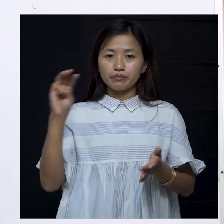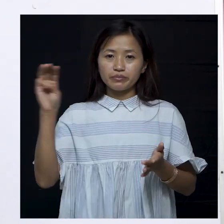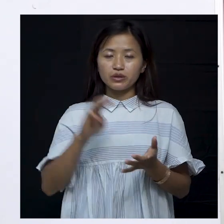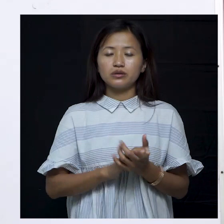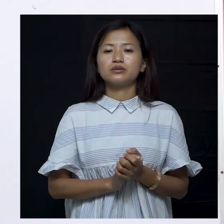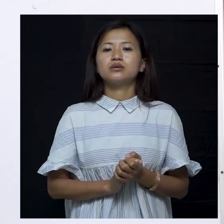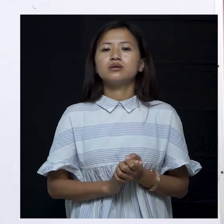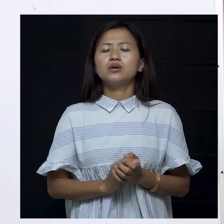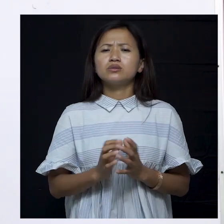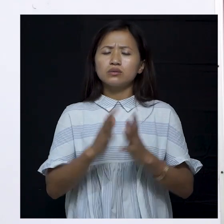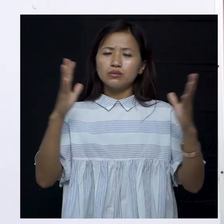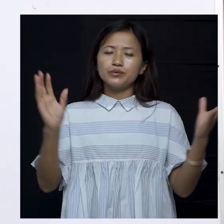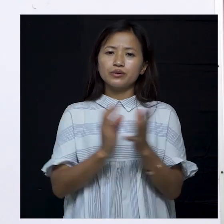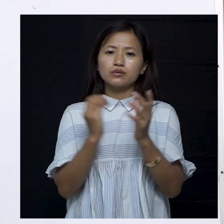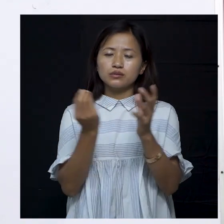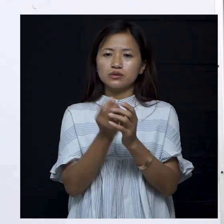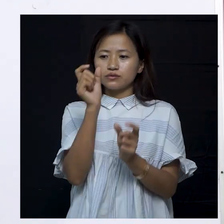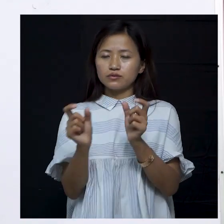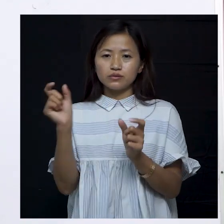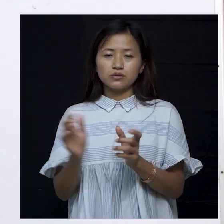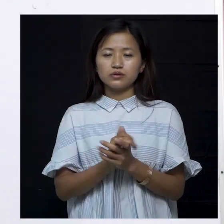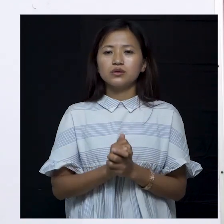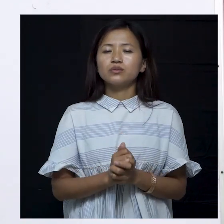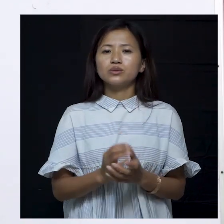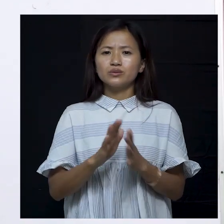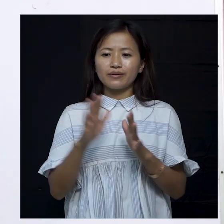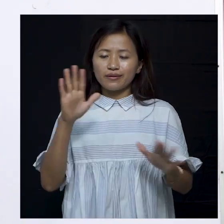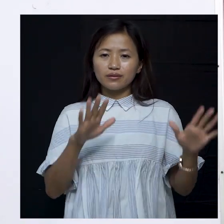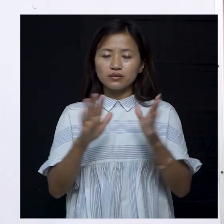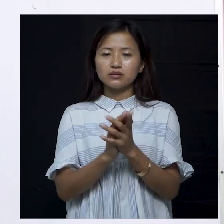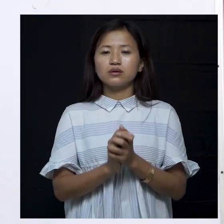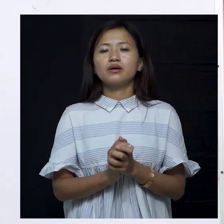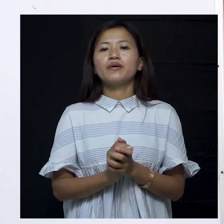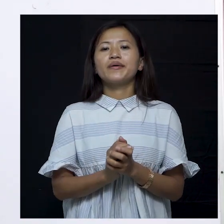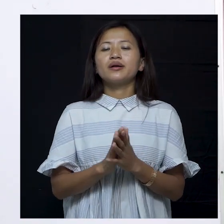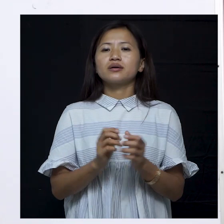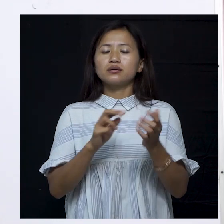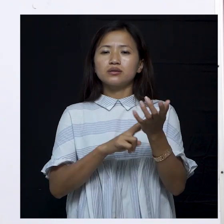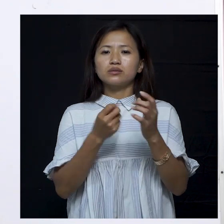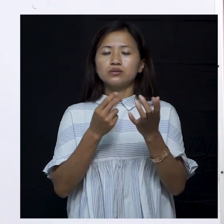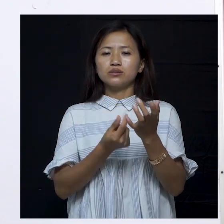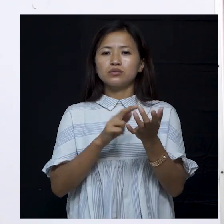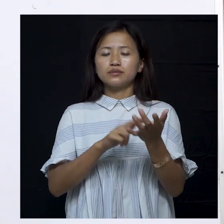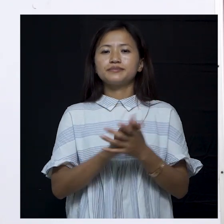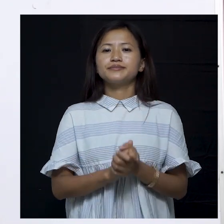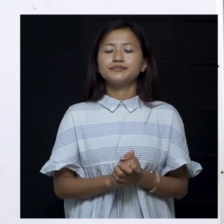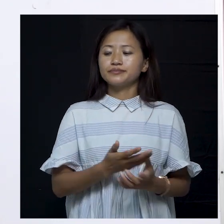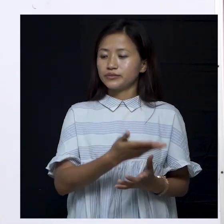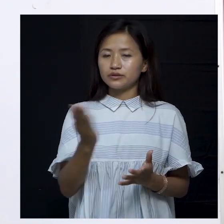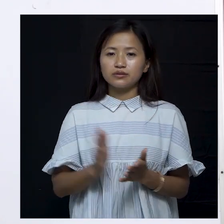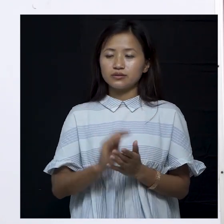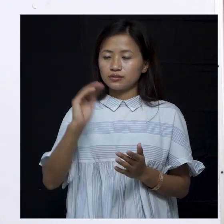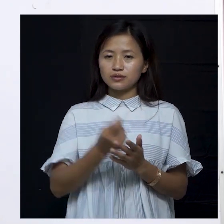like that, there are so many group of words which will act as the noun. Though we only know that there are